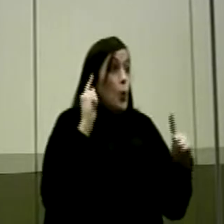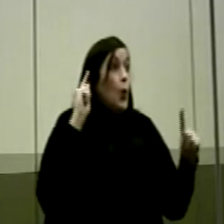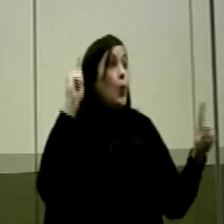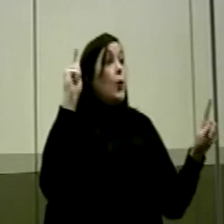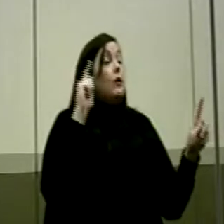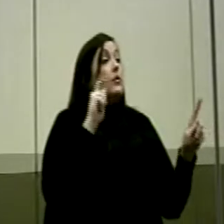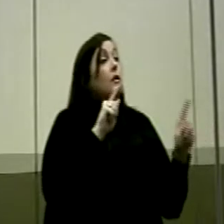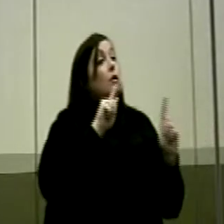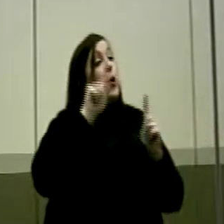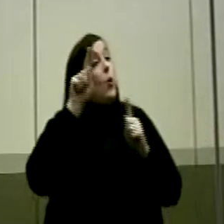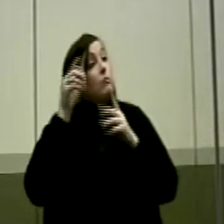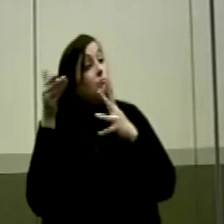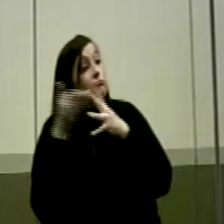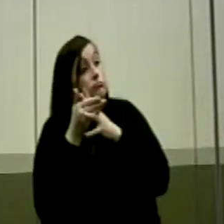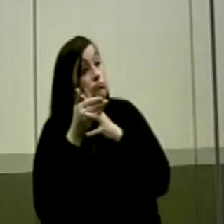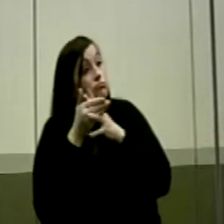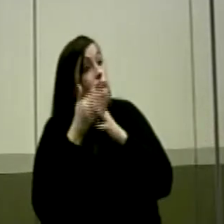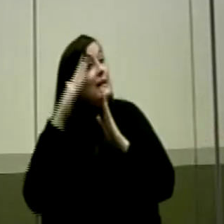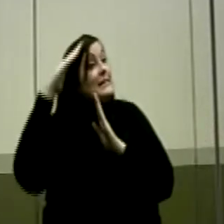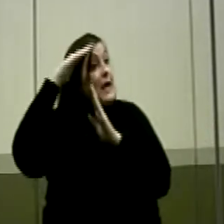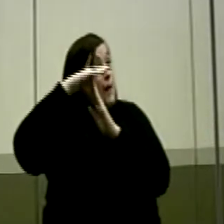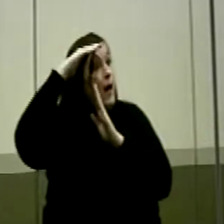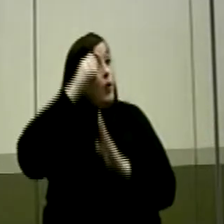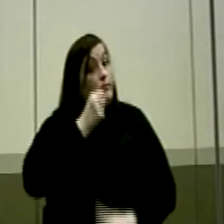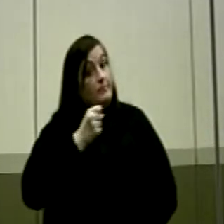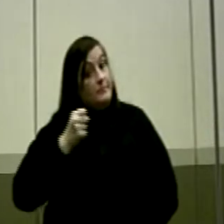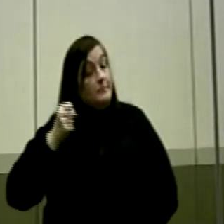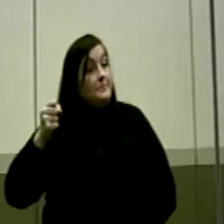go take a break in the timeout chair.